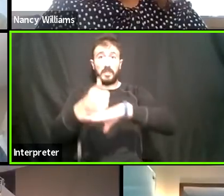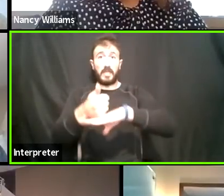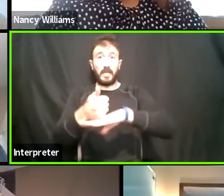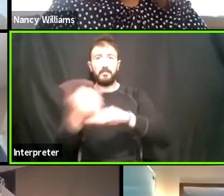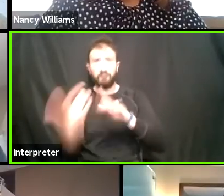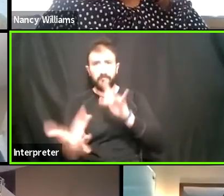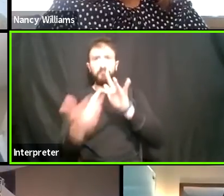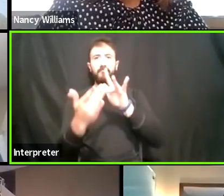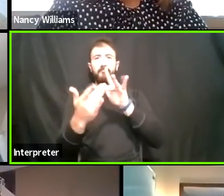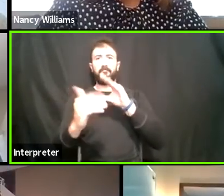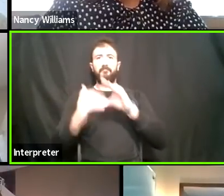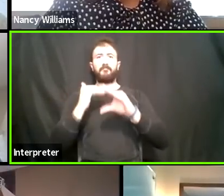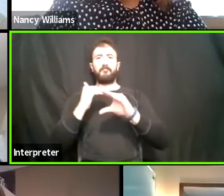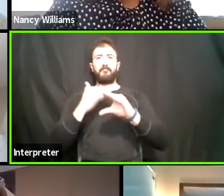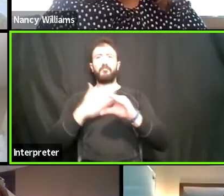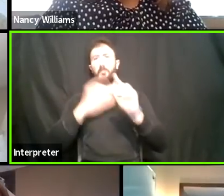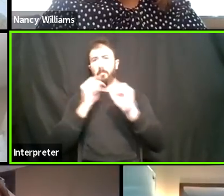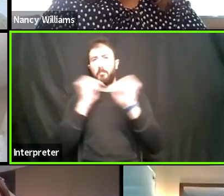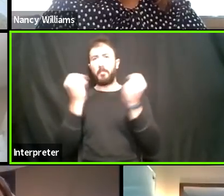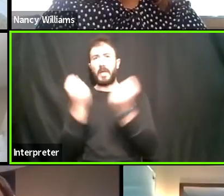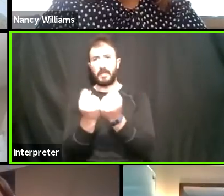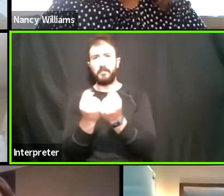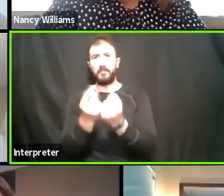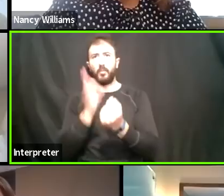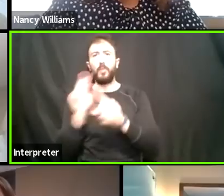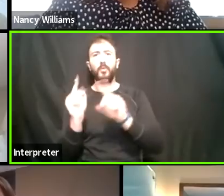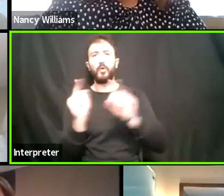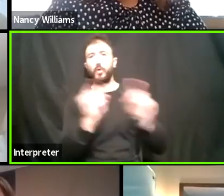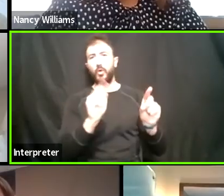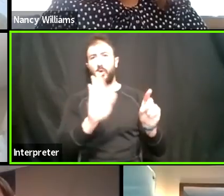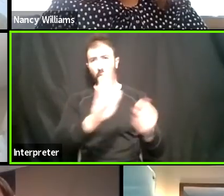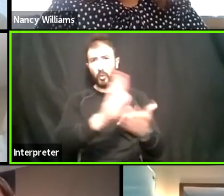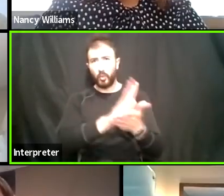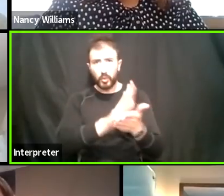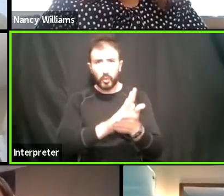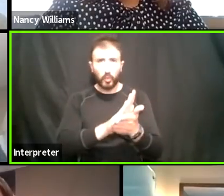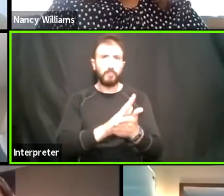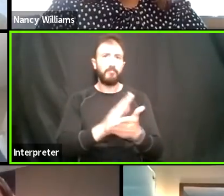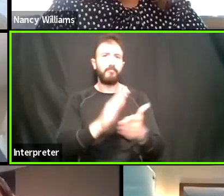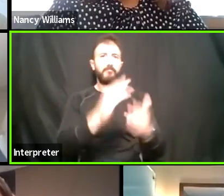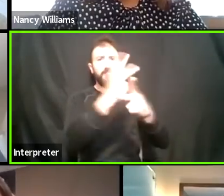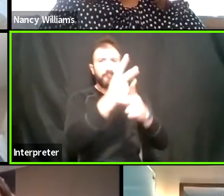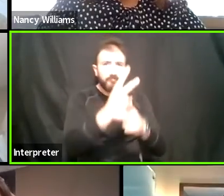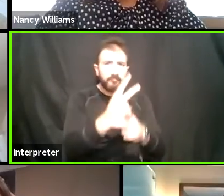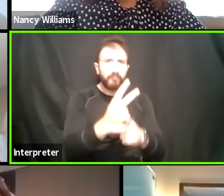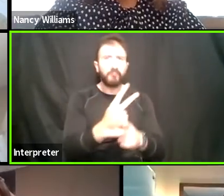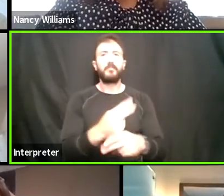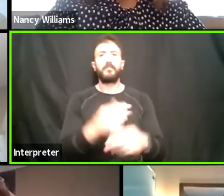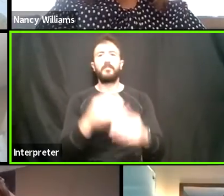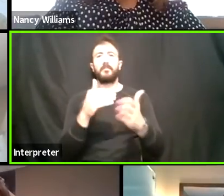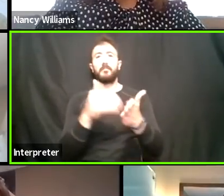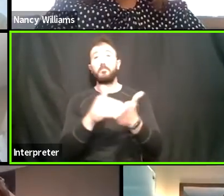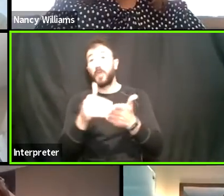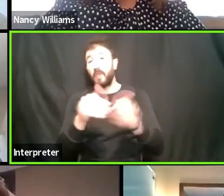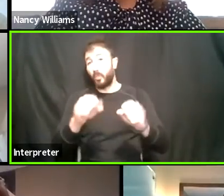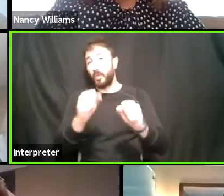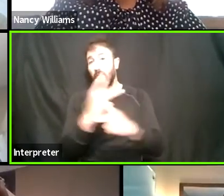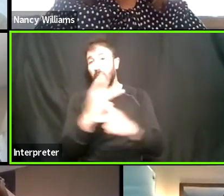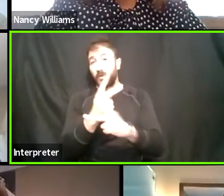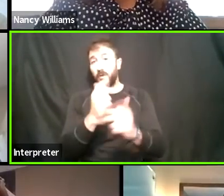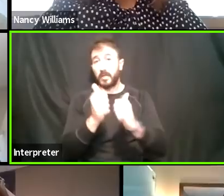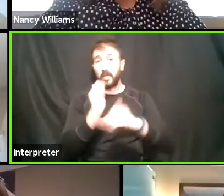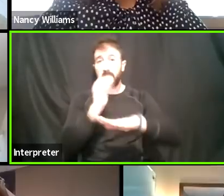look and help you through that. But there's often workarounds to make sure that we can keep that accessible. So,